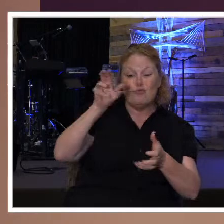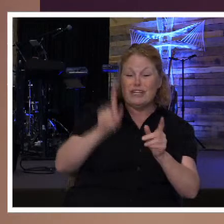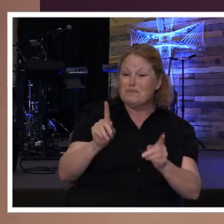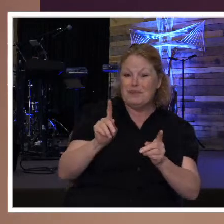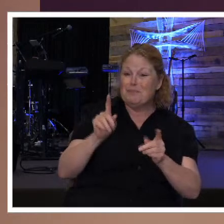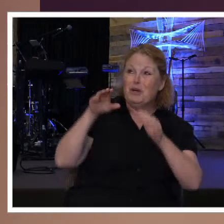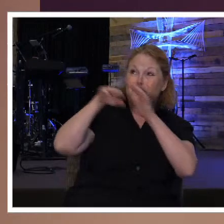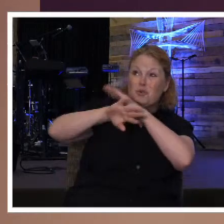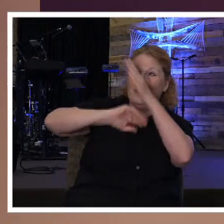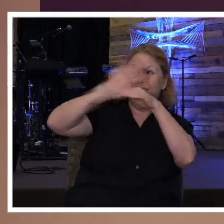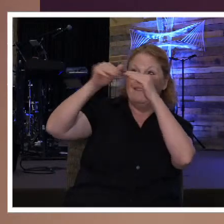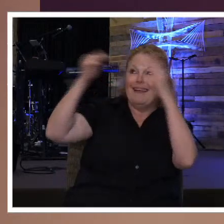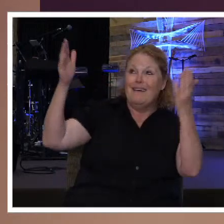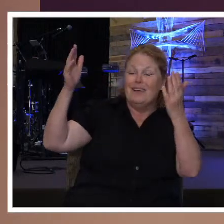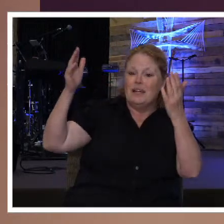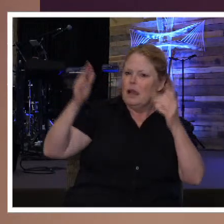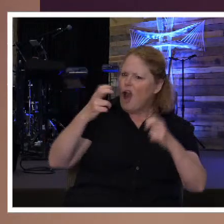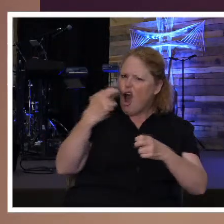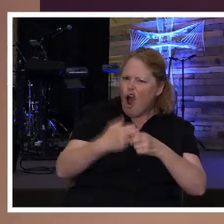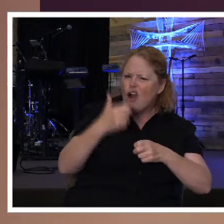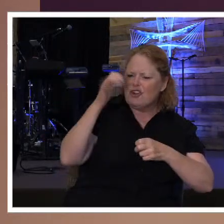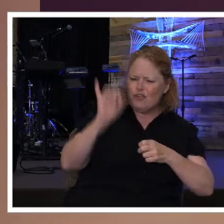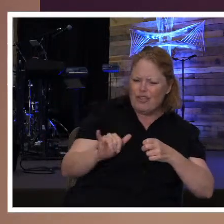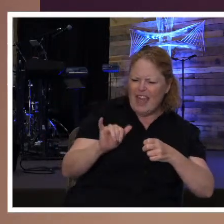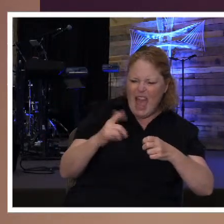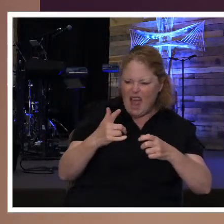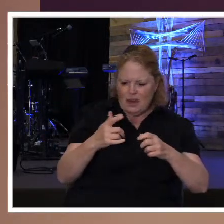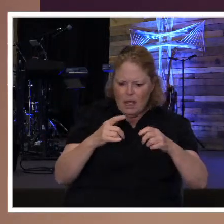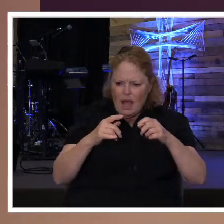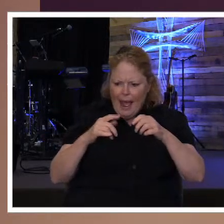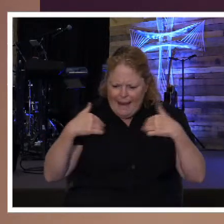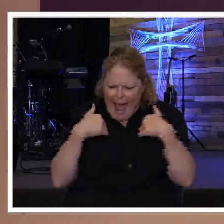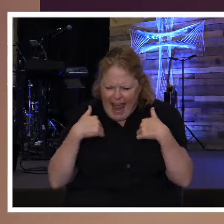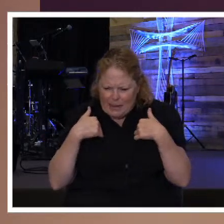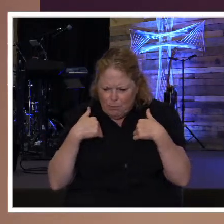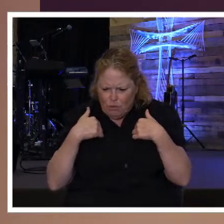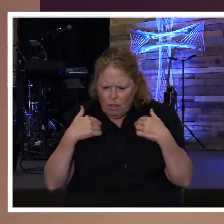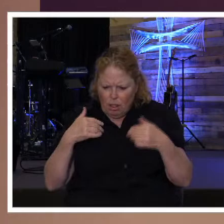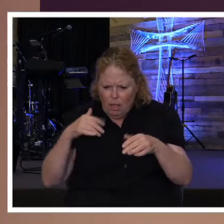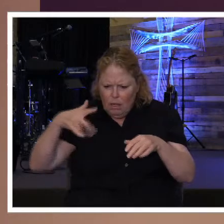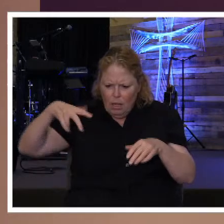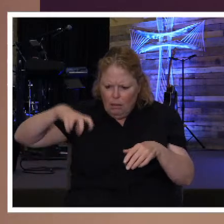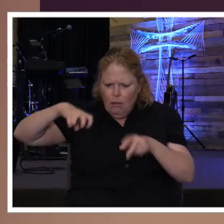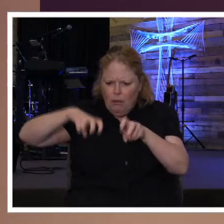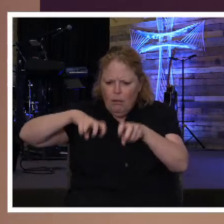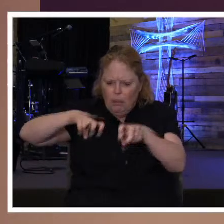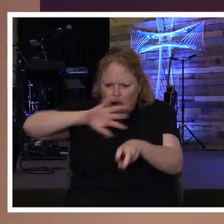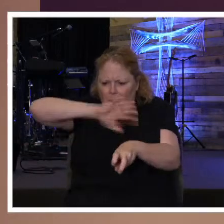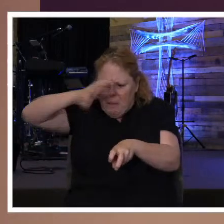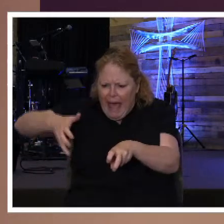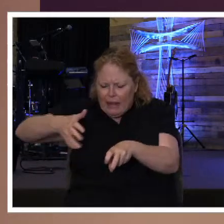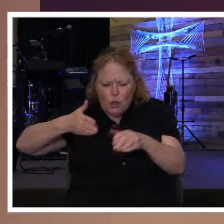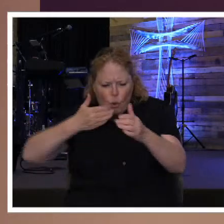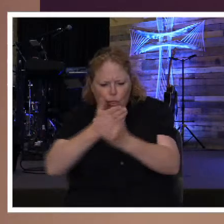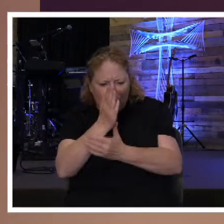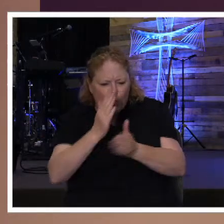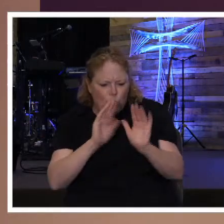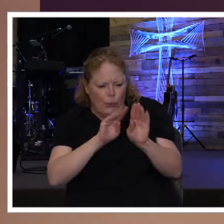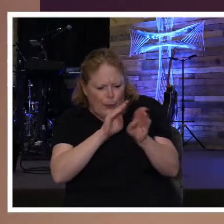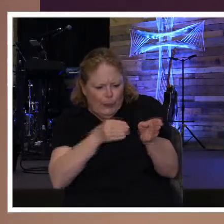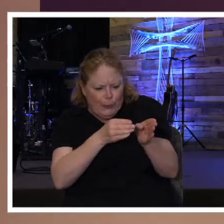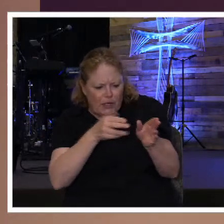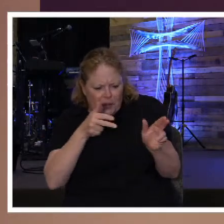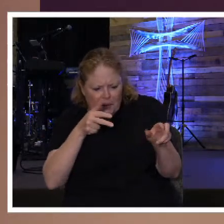camel to go through the eye of a needle than for somebody who is rich to enter the kingdom of God.' Those that heard this asked,